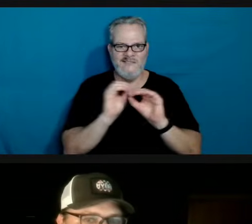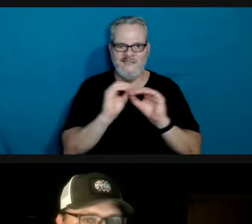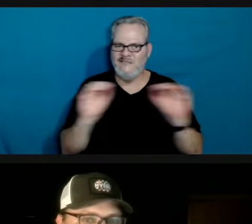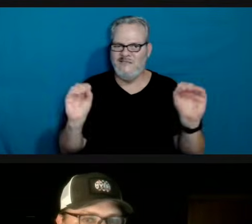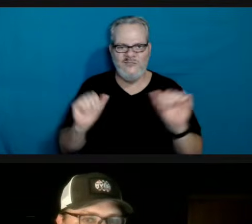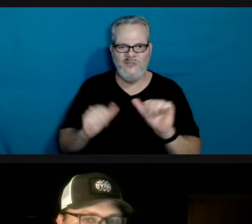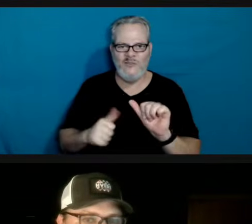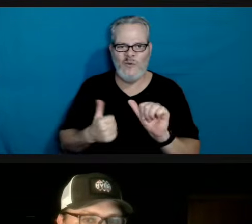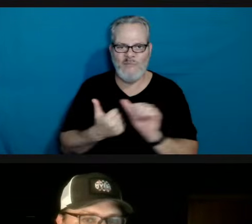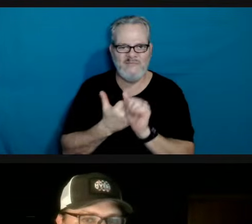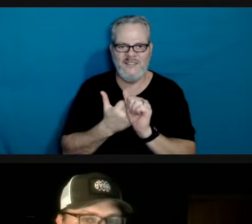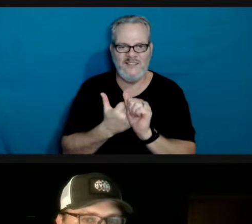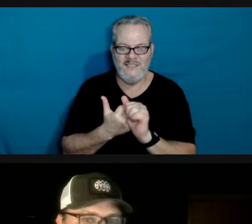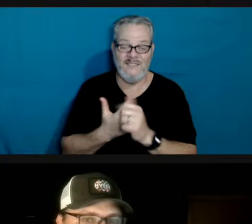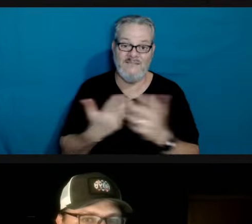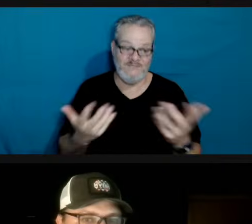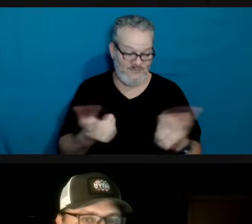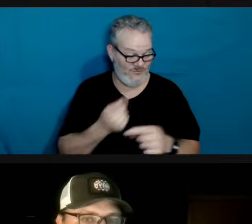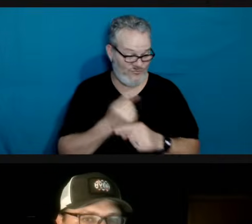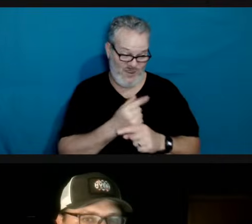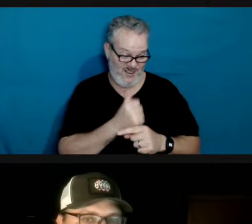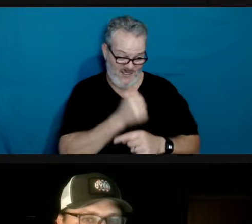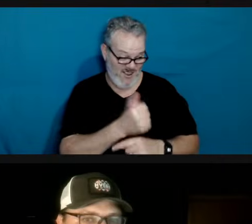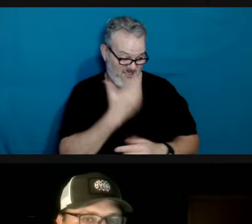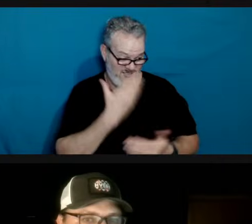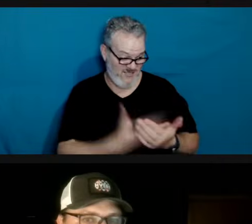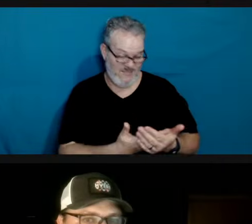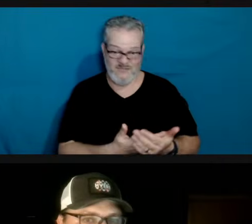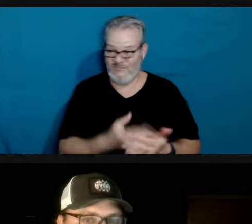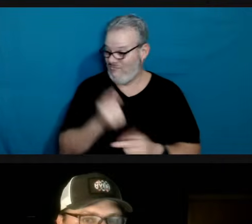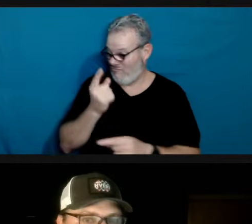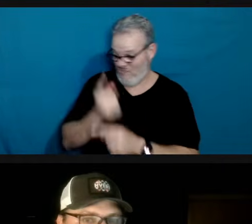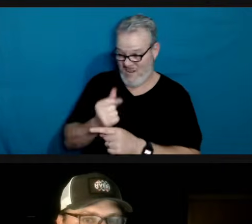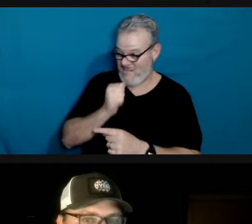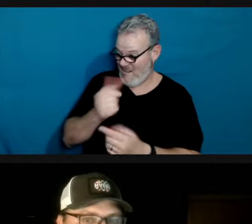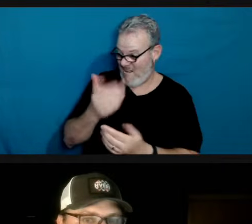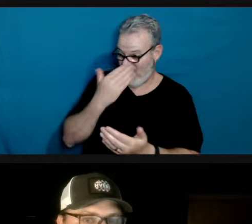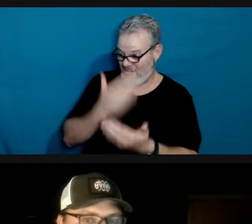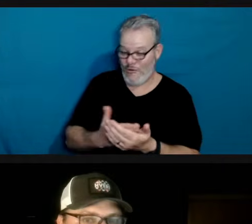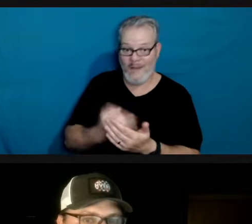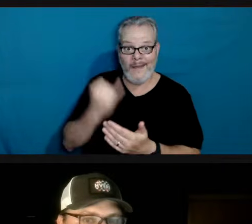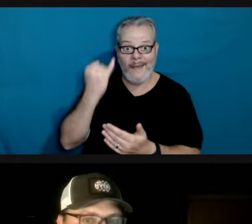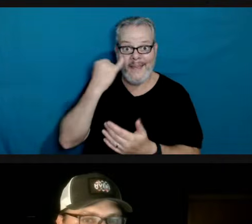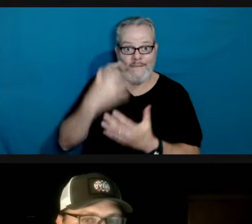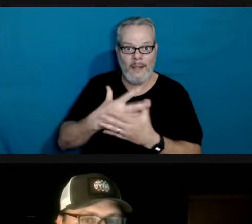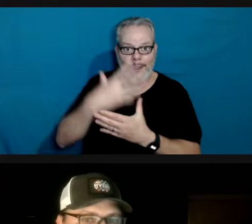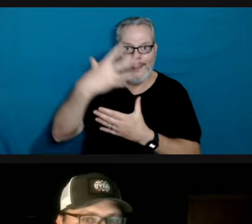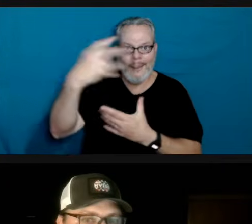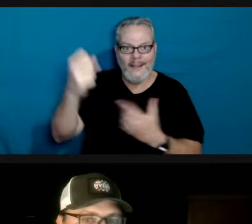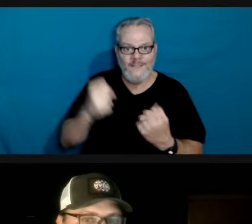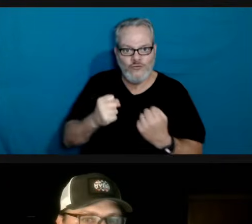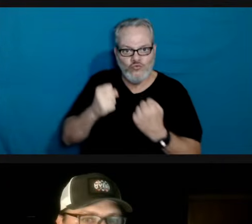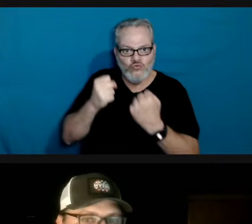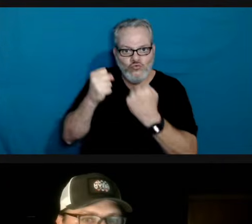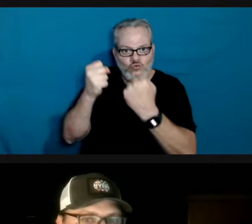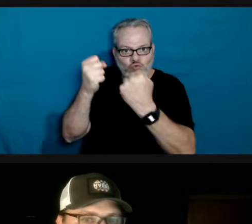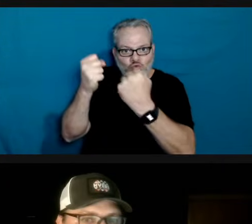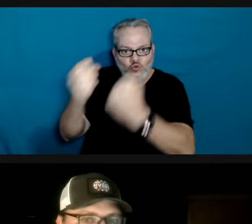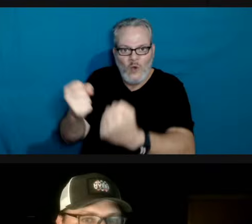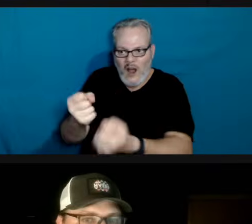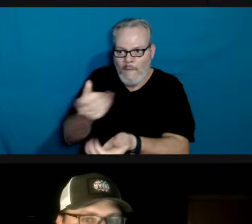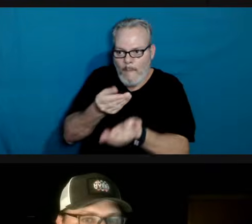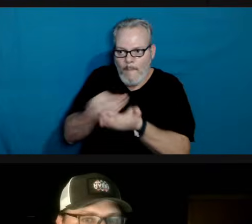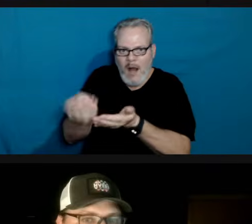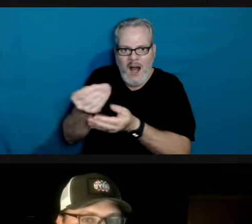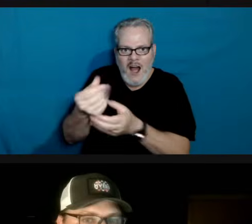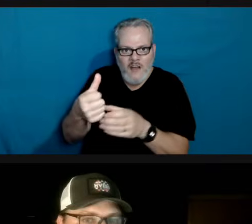update. No, I mean, that honestly, unless we went out to get fuel, we didn't know anybody was doing anything. And